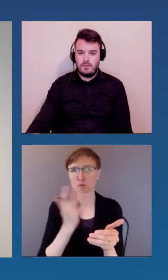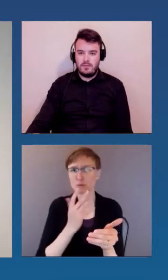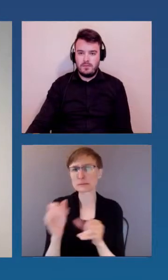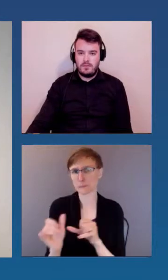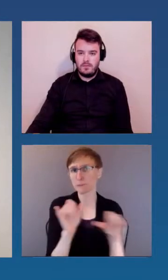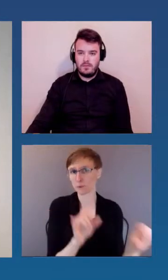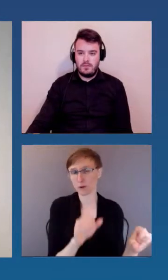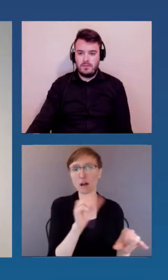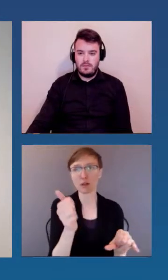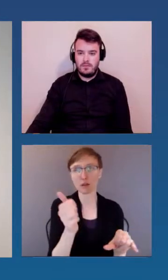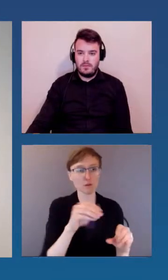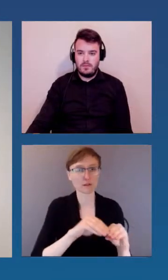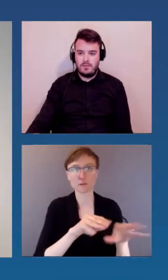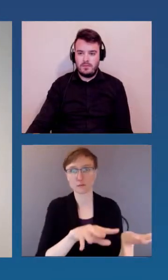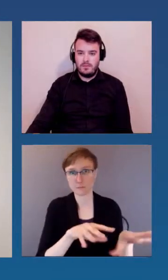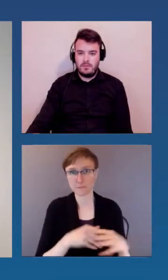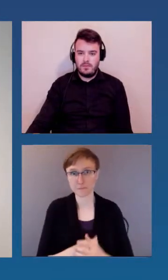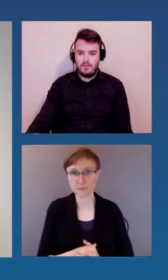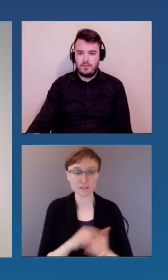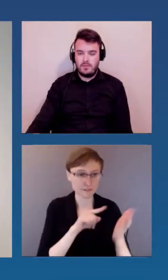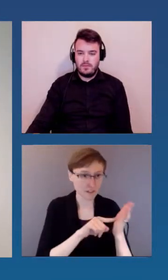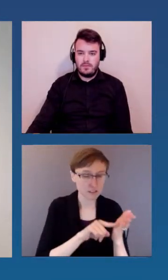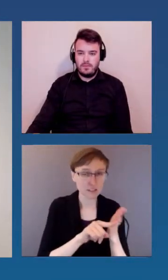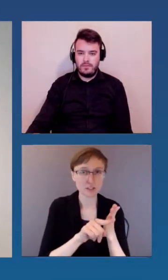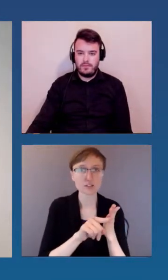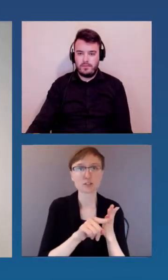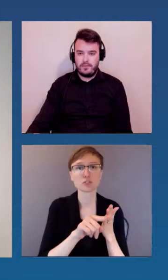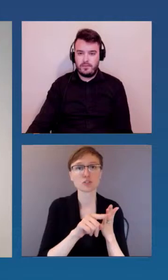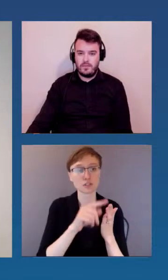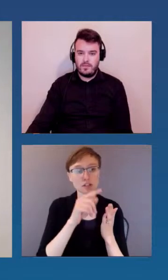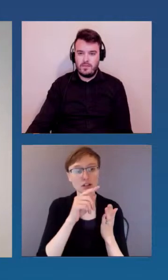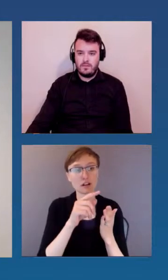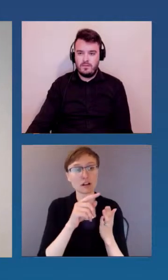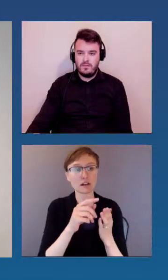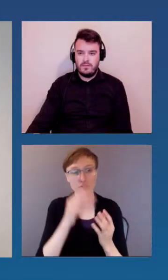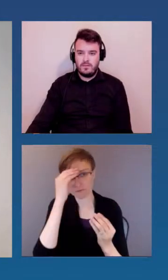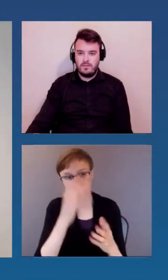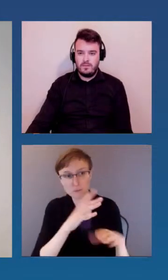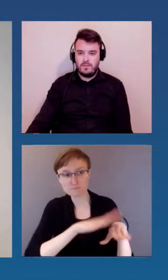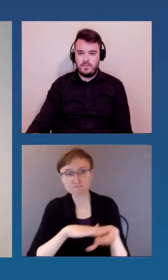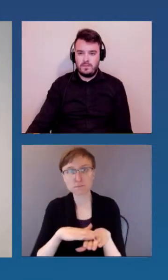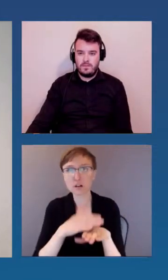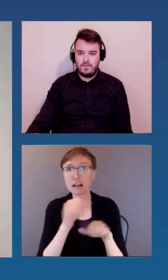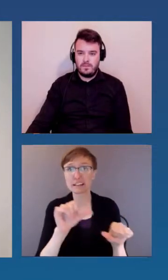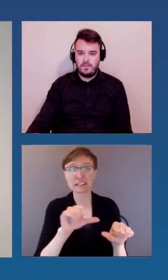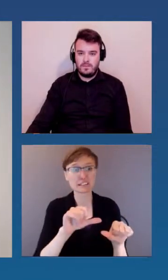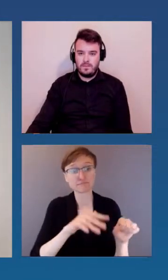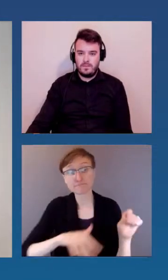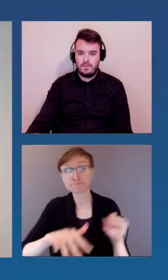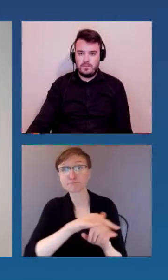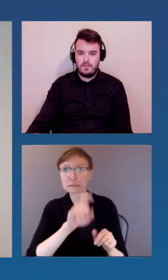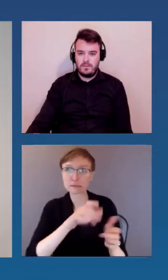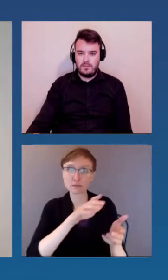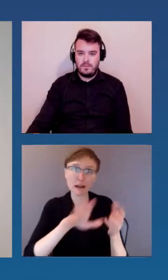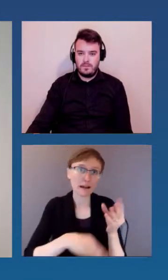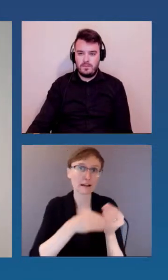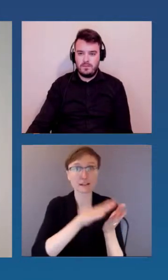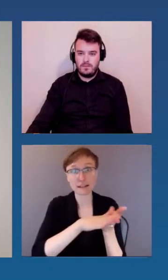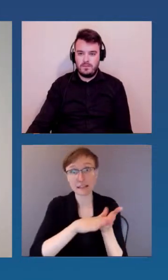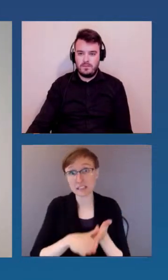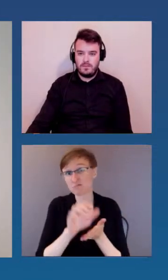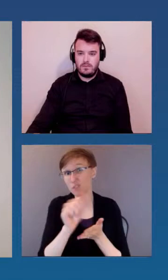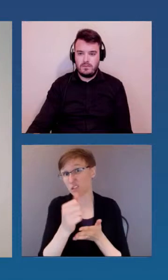but in fact, I know that the colleges and universities have really limited the shared space in residence. And so the actual number of